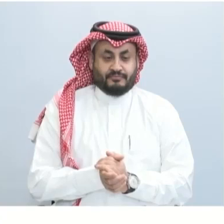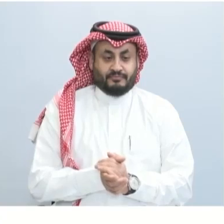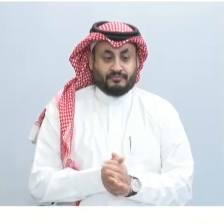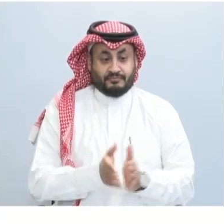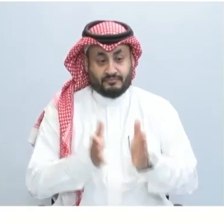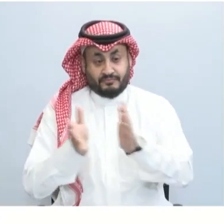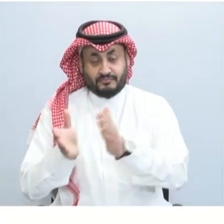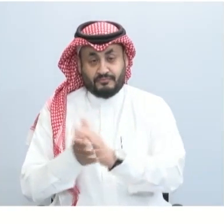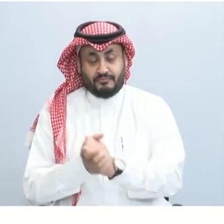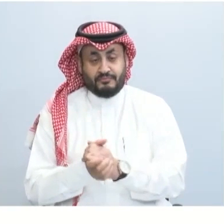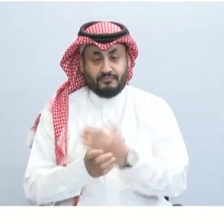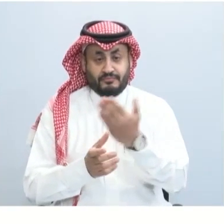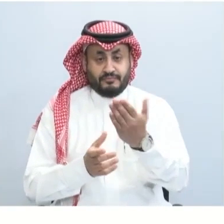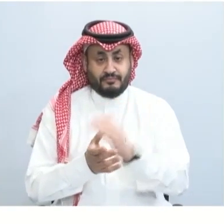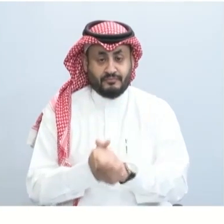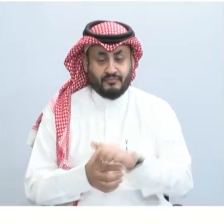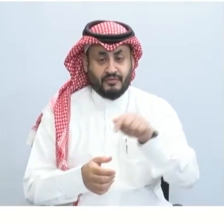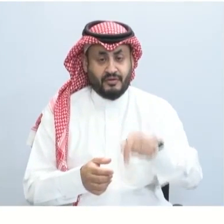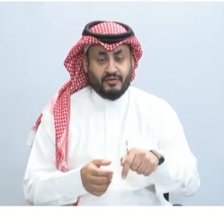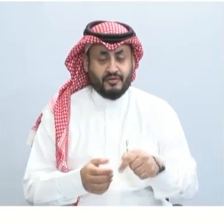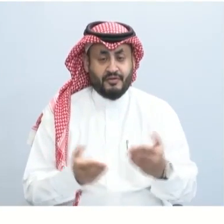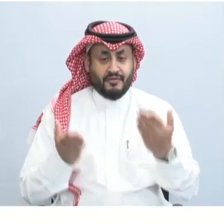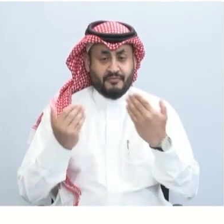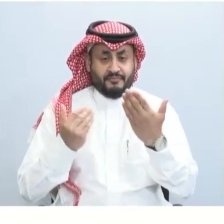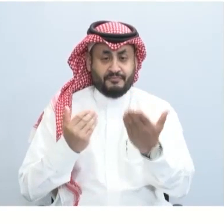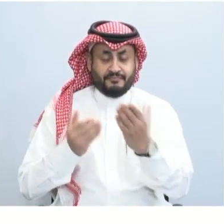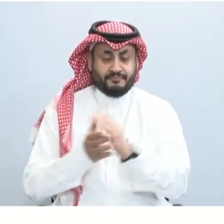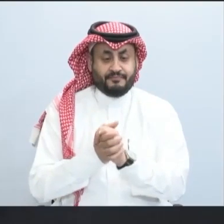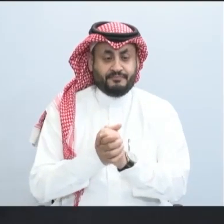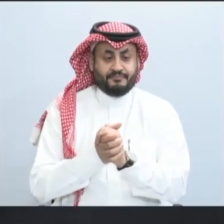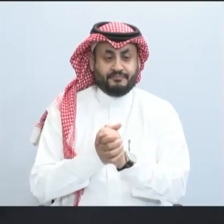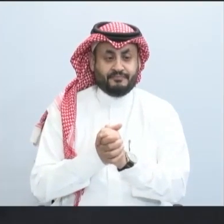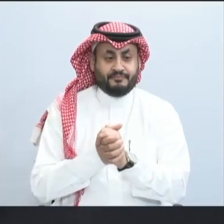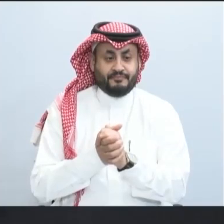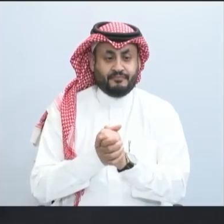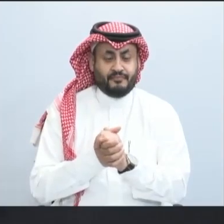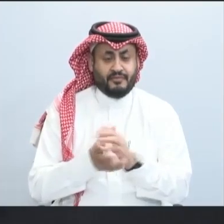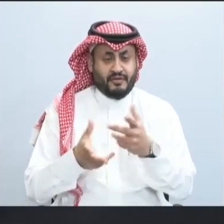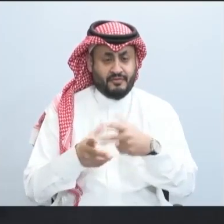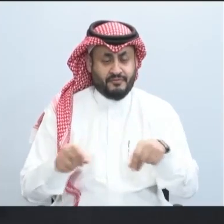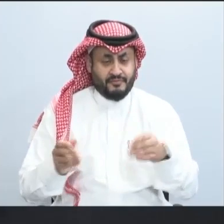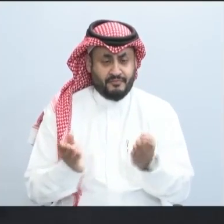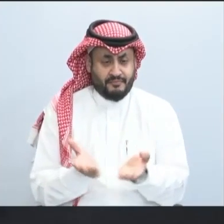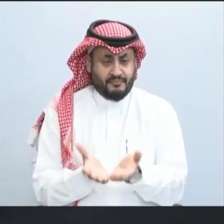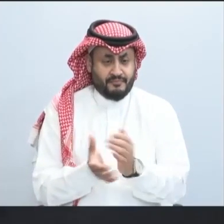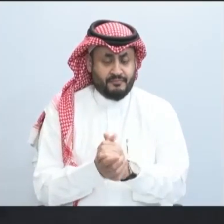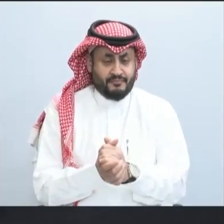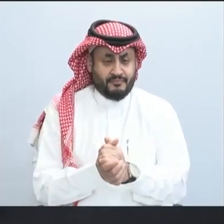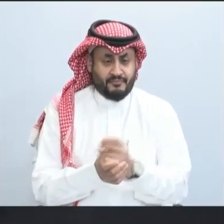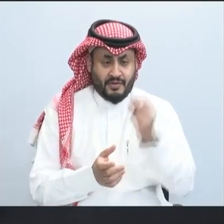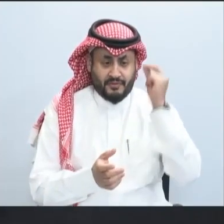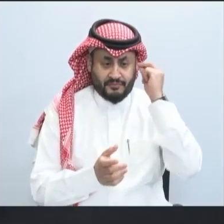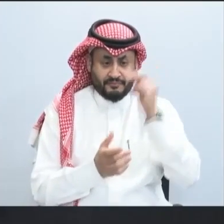And now, let's get to know our objectives in today's lesson. We hope that at the end of this lesson, you will